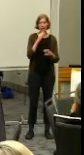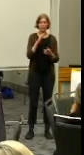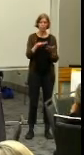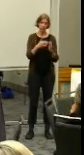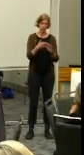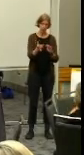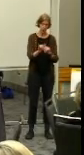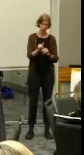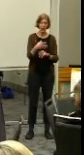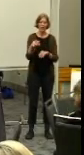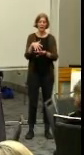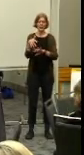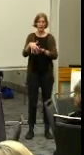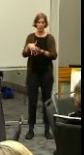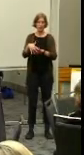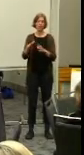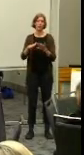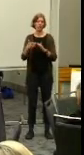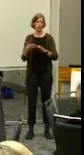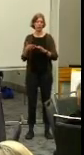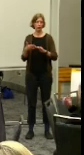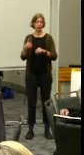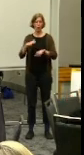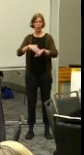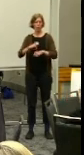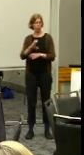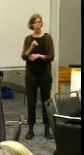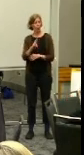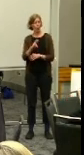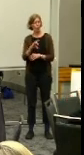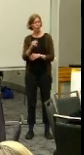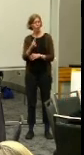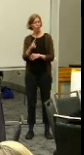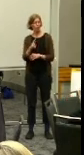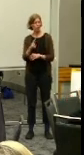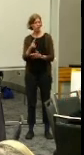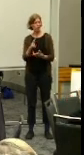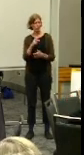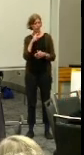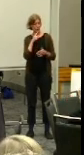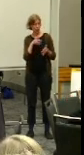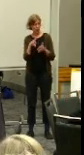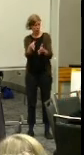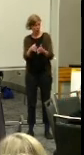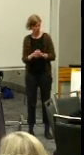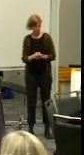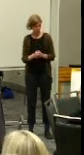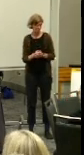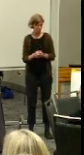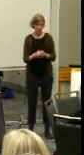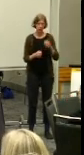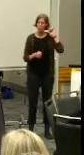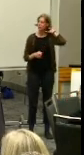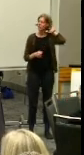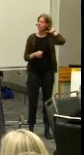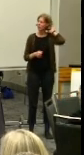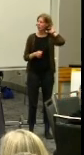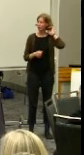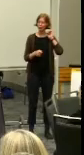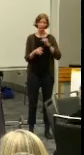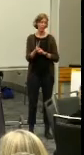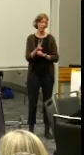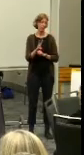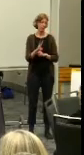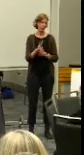working towards those community members. And we've been doing a lot of trust-based work through our fiscal sponsorship work, really working very